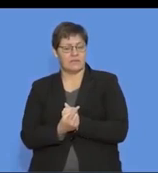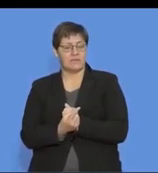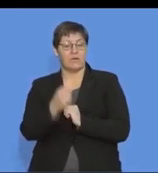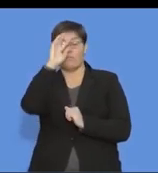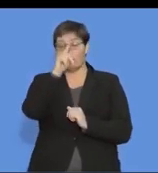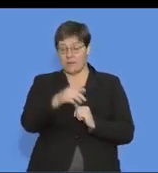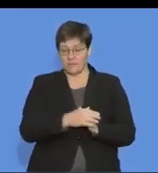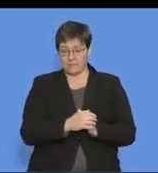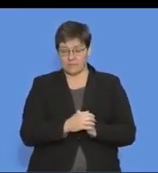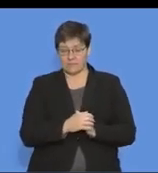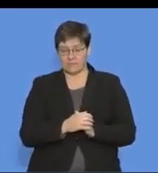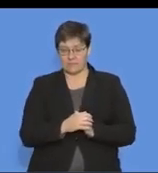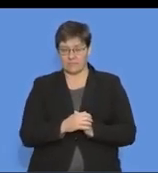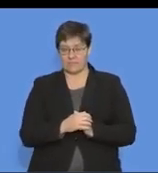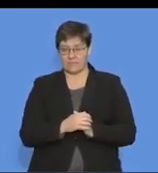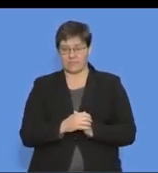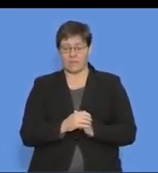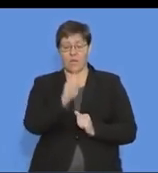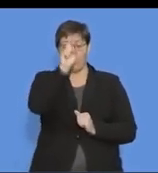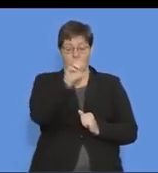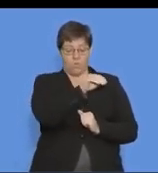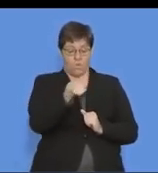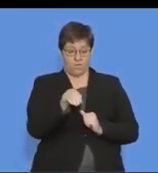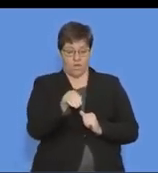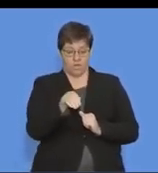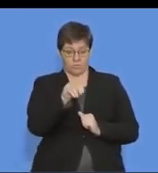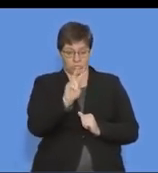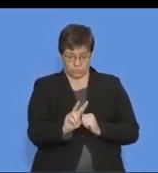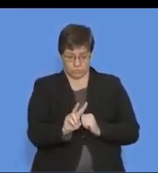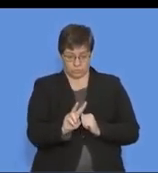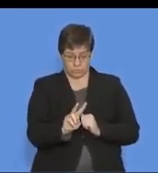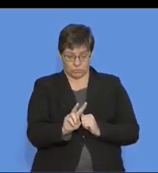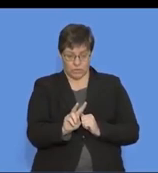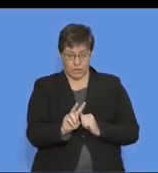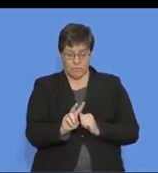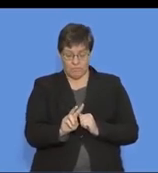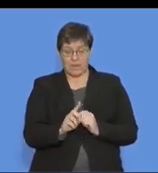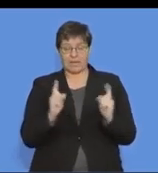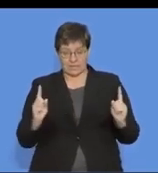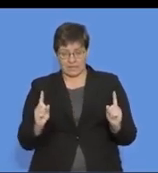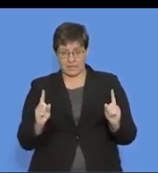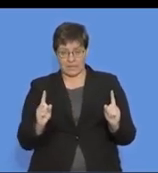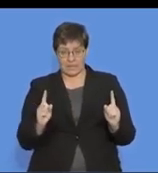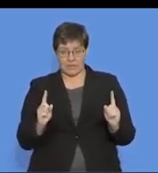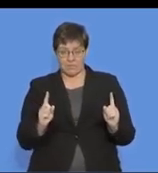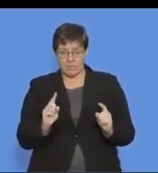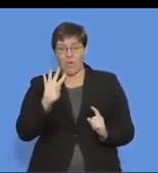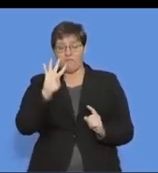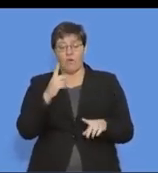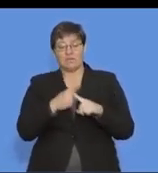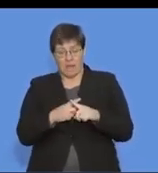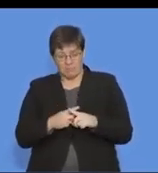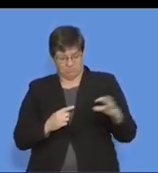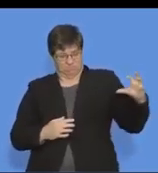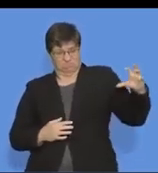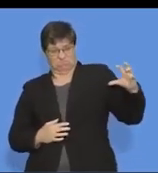Because remember, if we say 1 over 2, it means if we have the distance, the force will be 4 times as